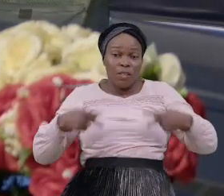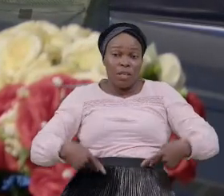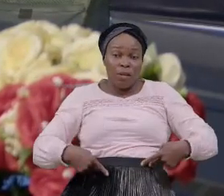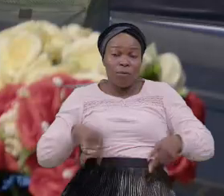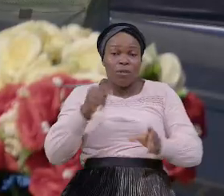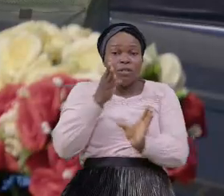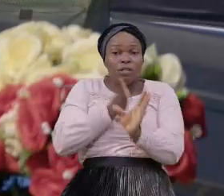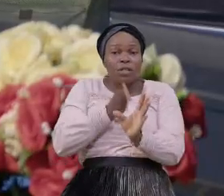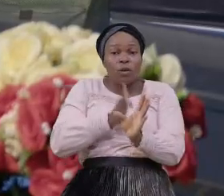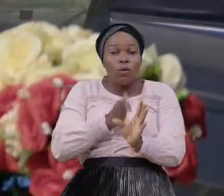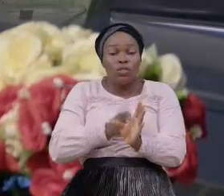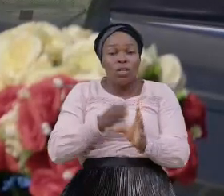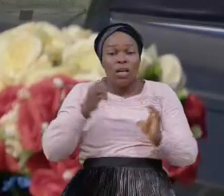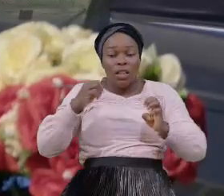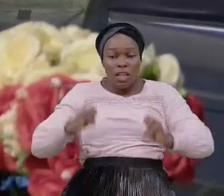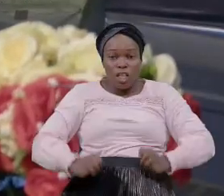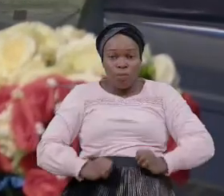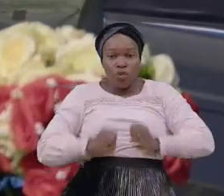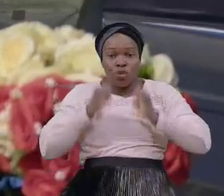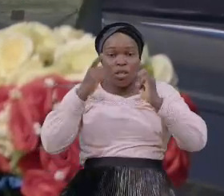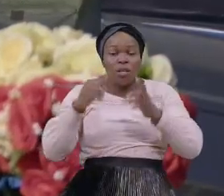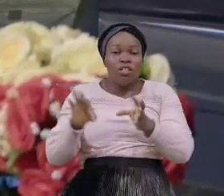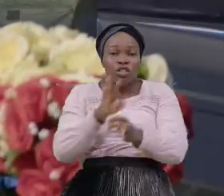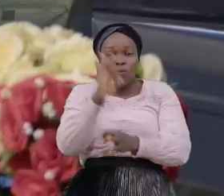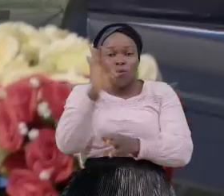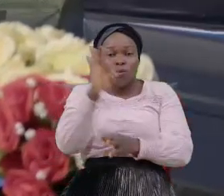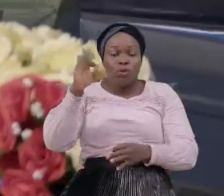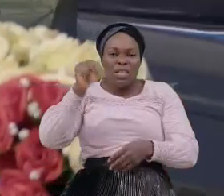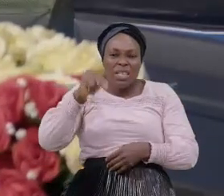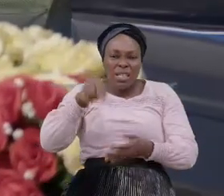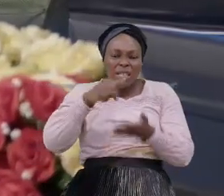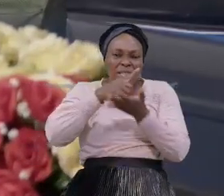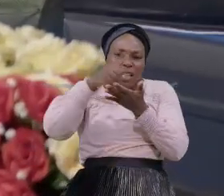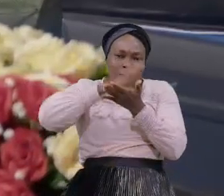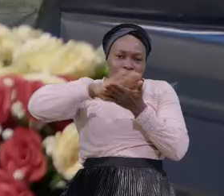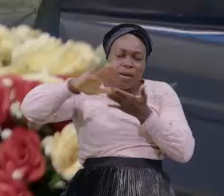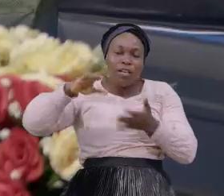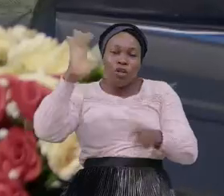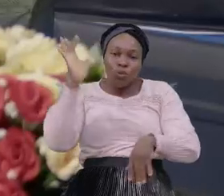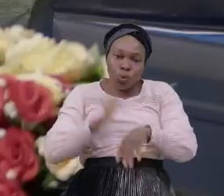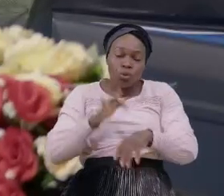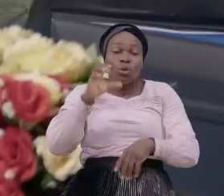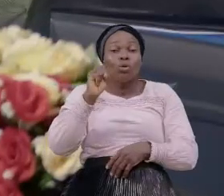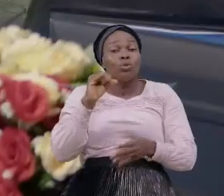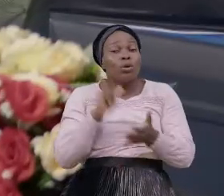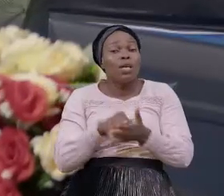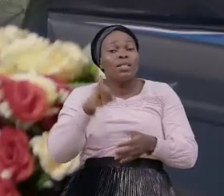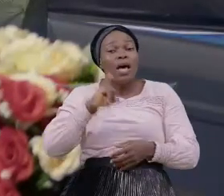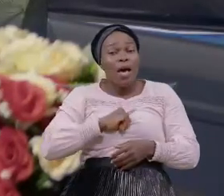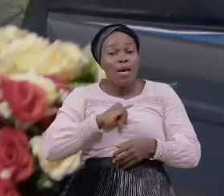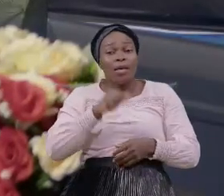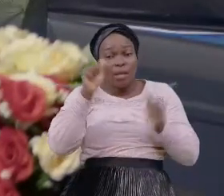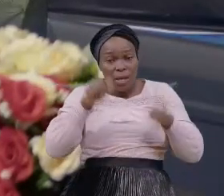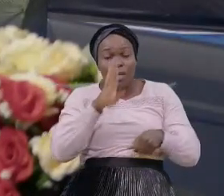the spiritual, needs a divine touch, so that I am healthy. You'll